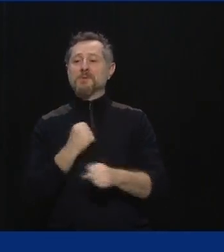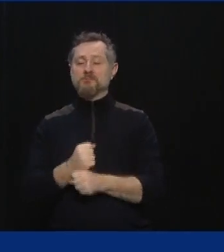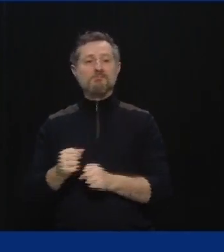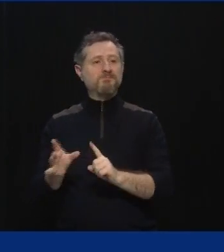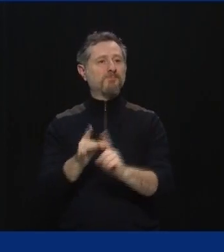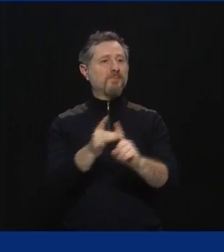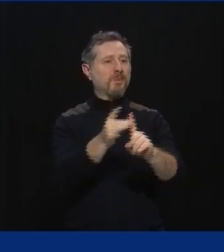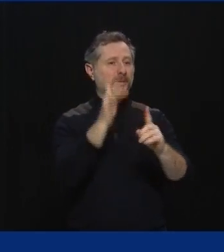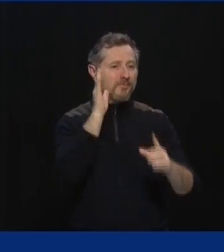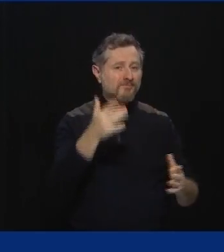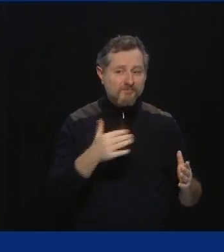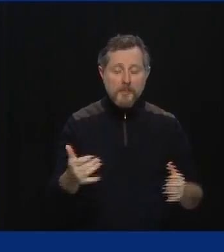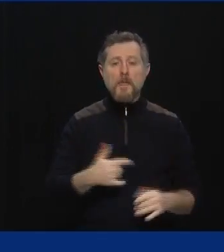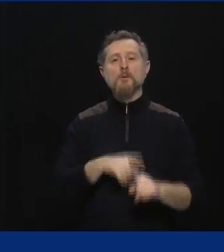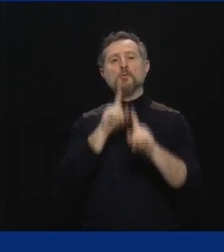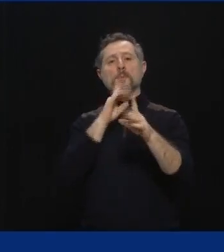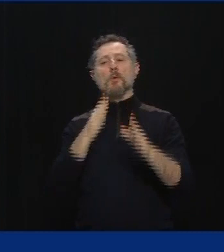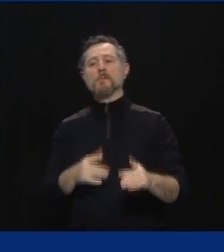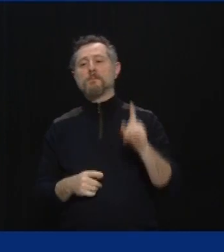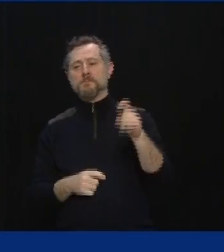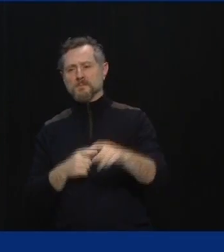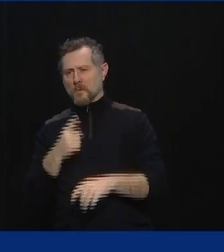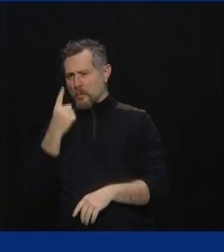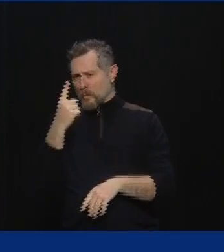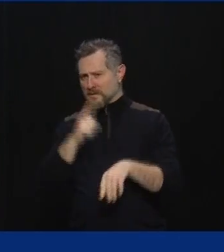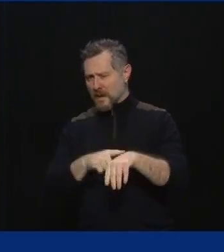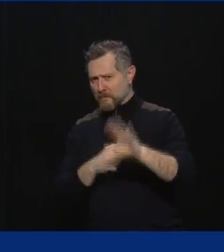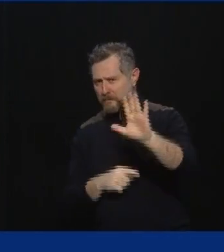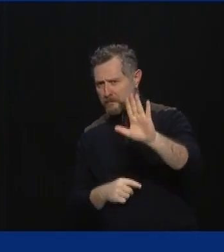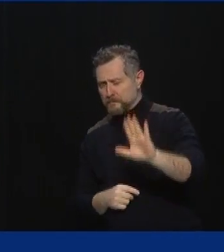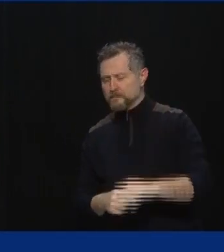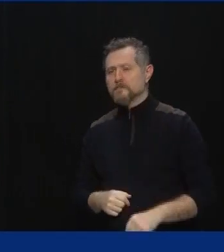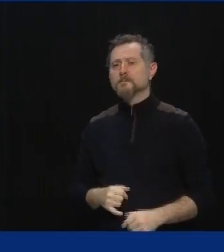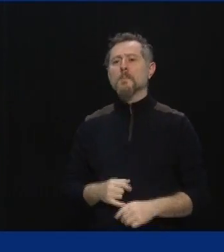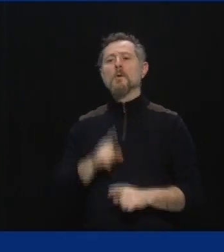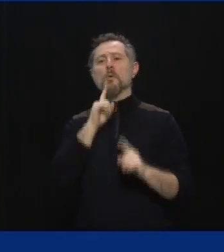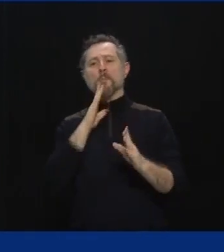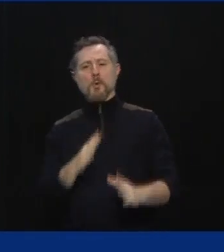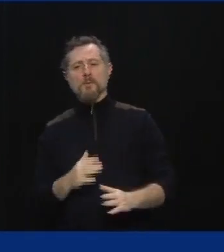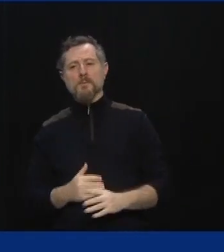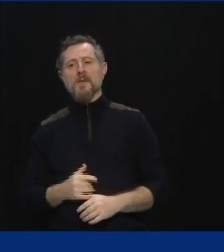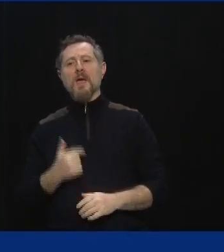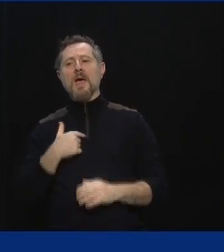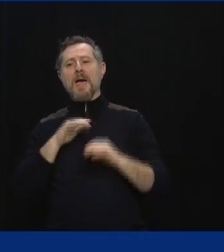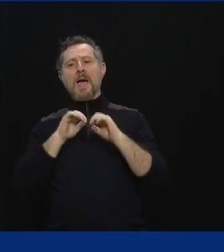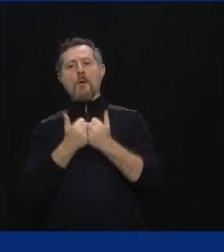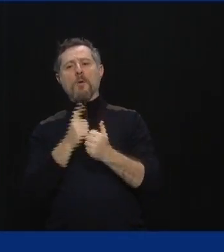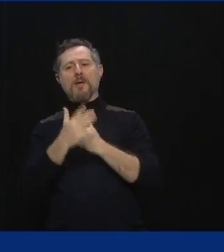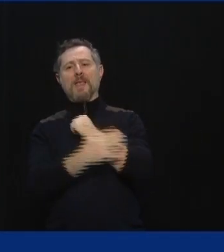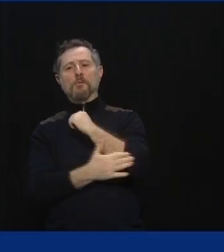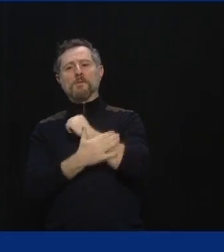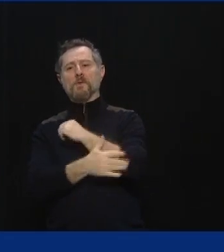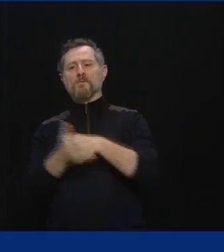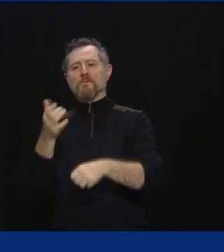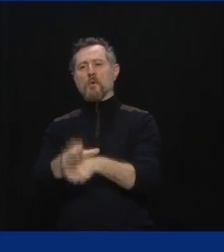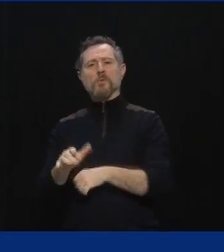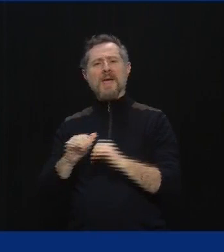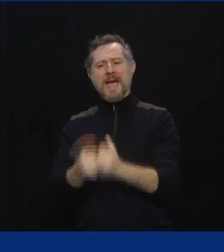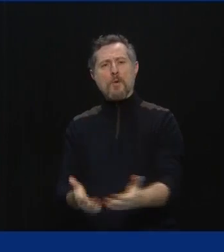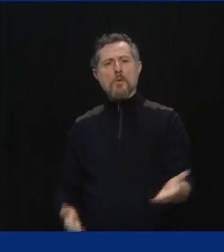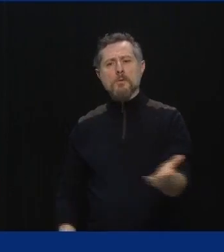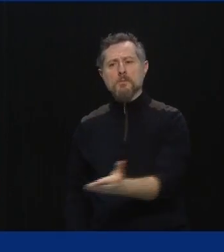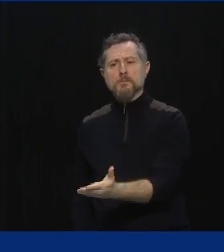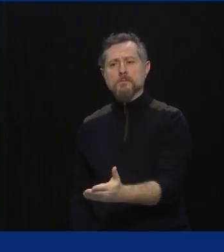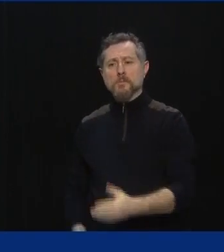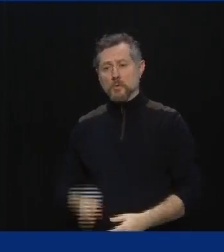you going to enforce counties? One at a time, please. Governor, how are you going to enforce counties enforcing this mask mandate, though? Are you going to be